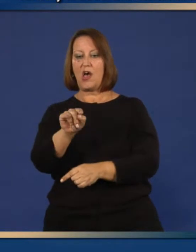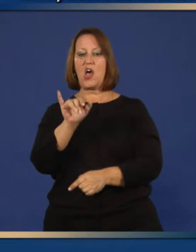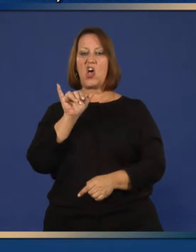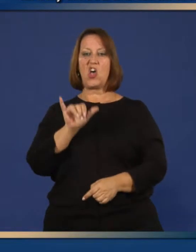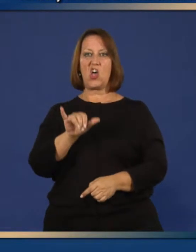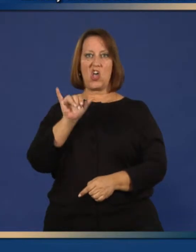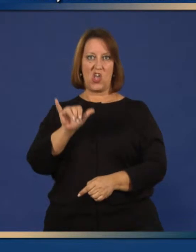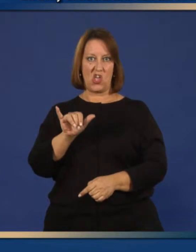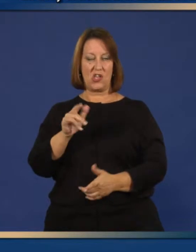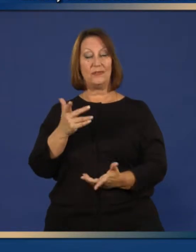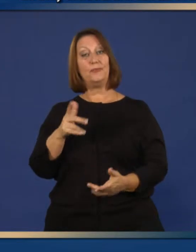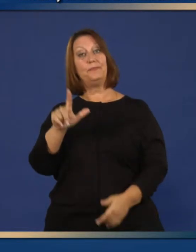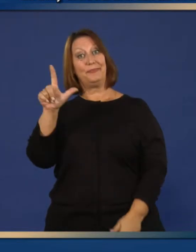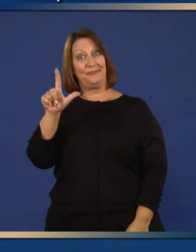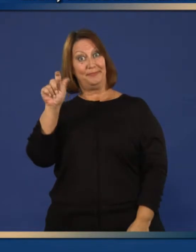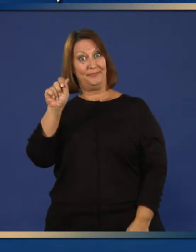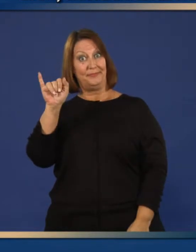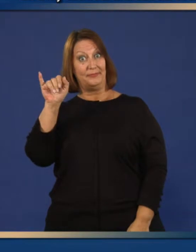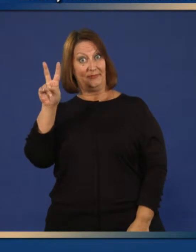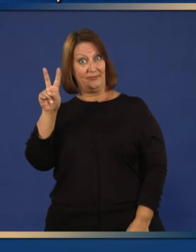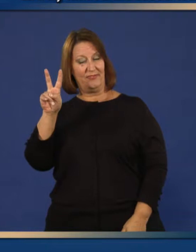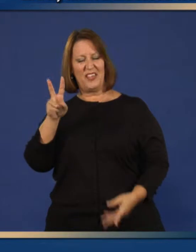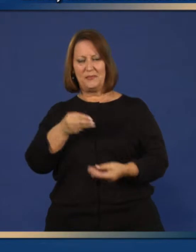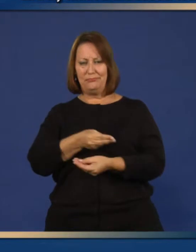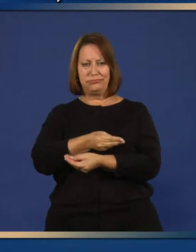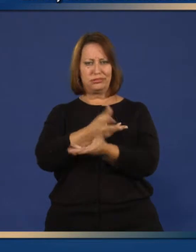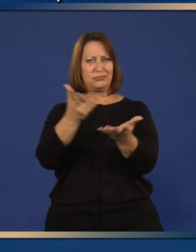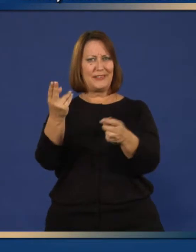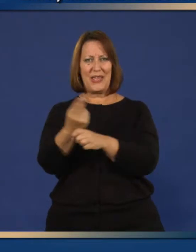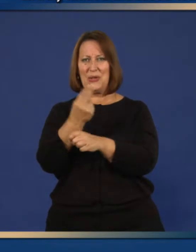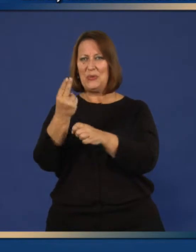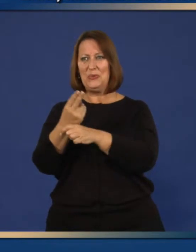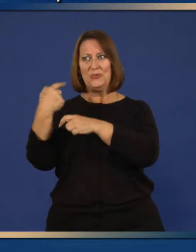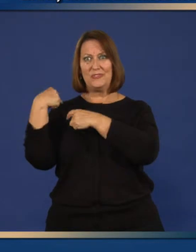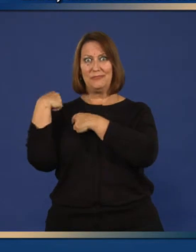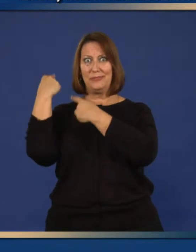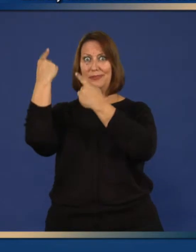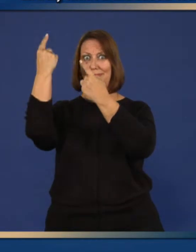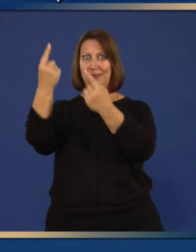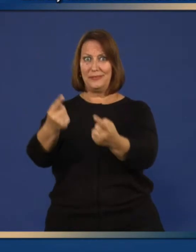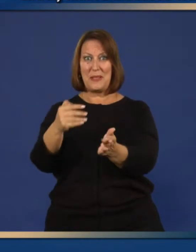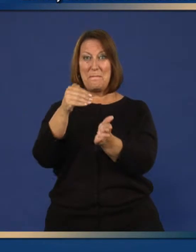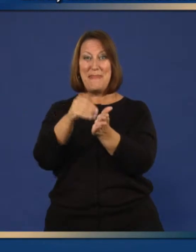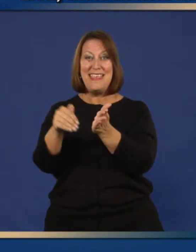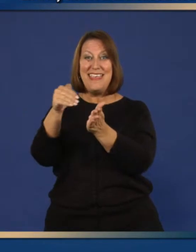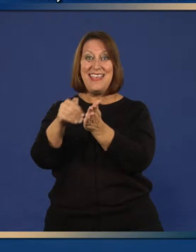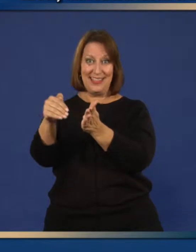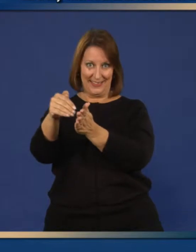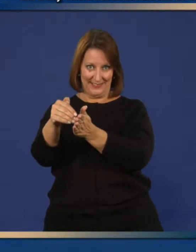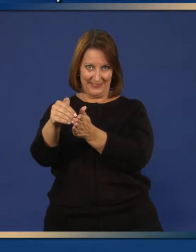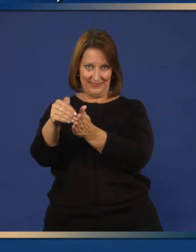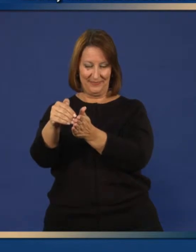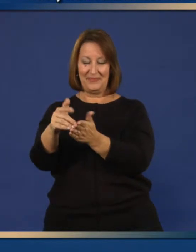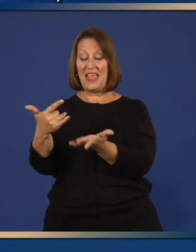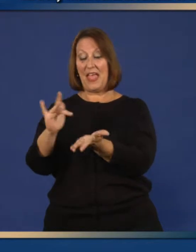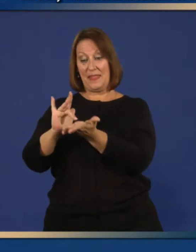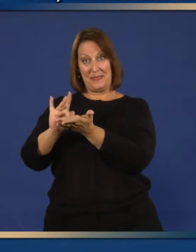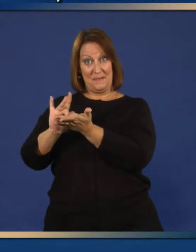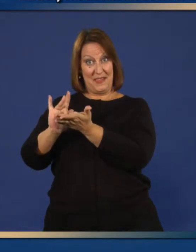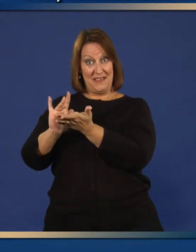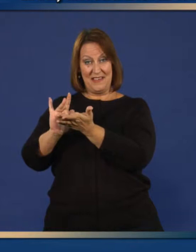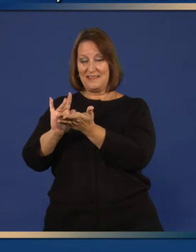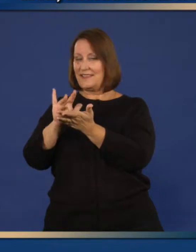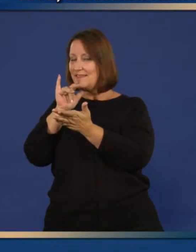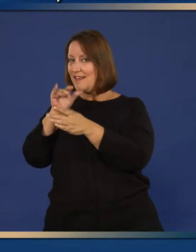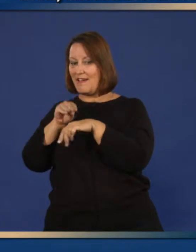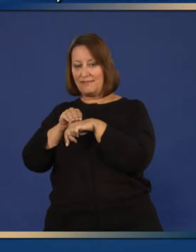Millions of doses of LAIV have been distributed since it was licensed, and the vaccine has